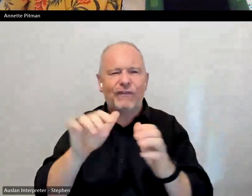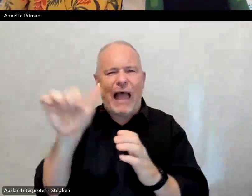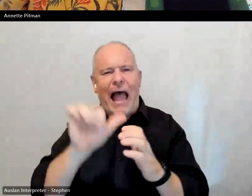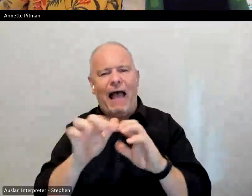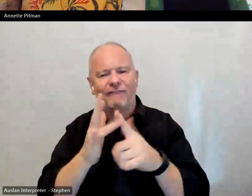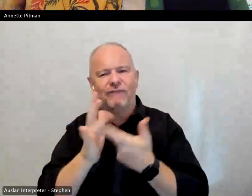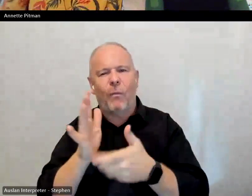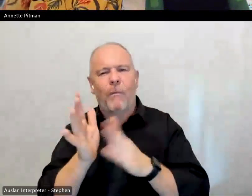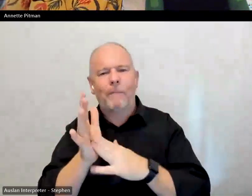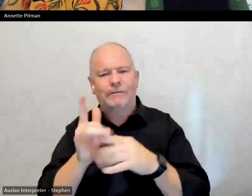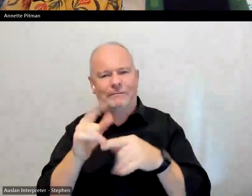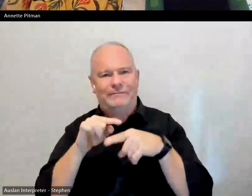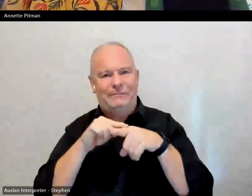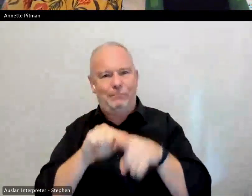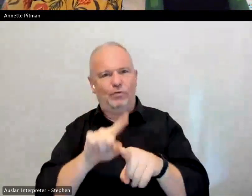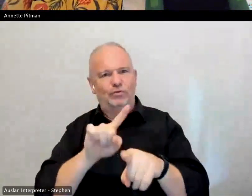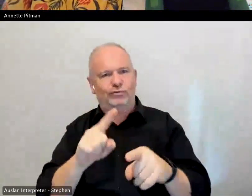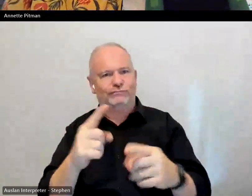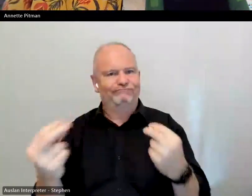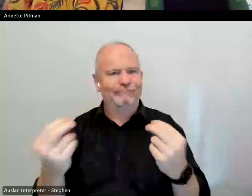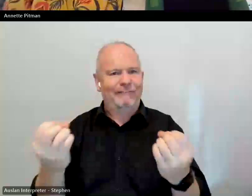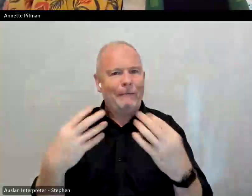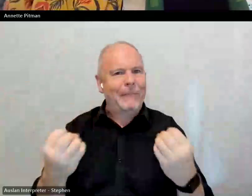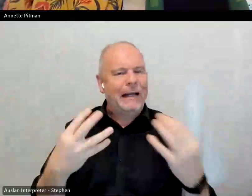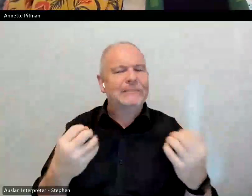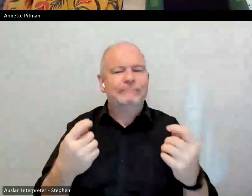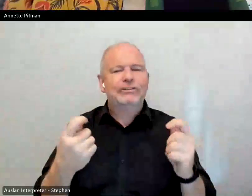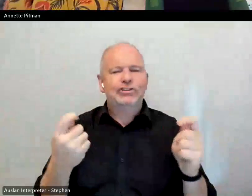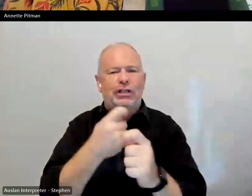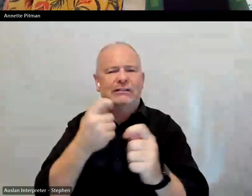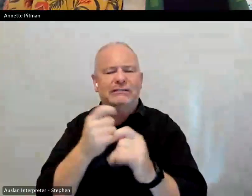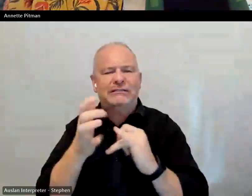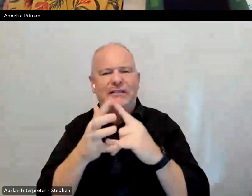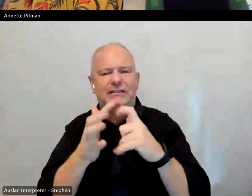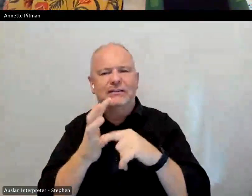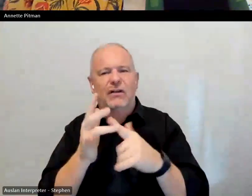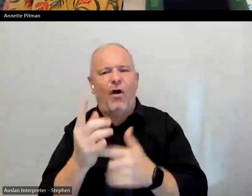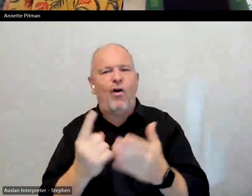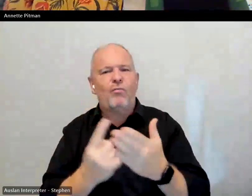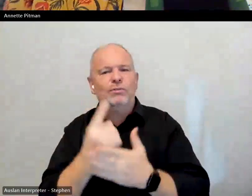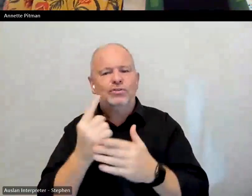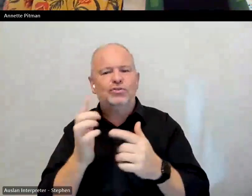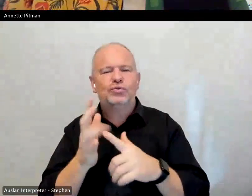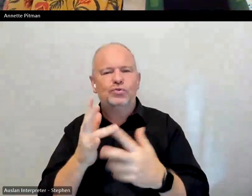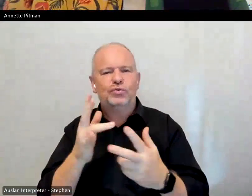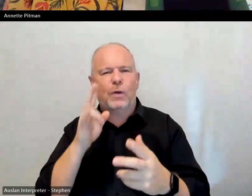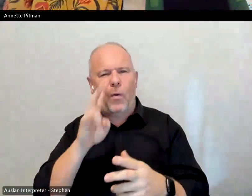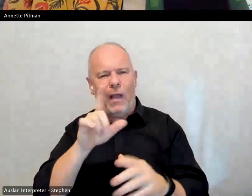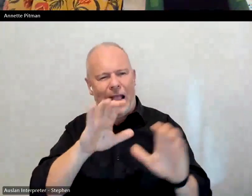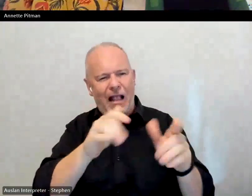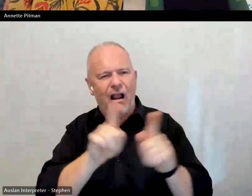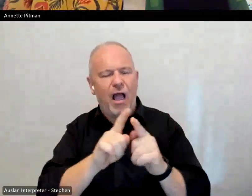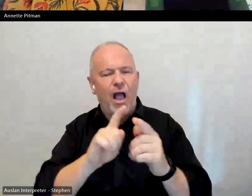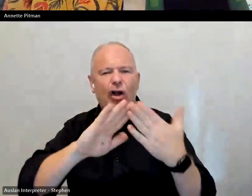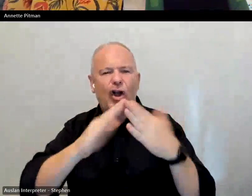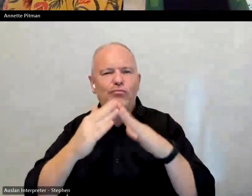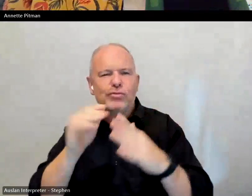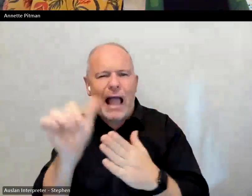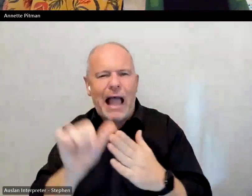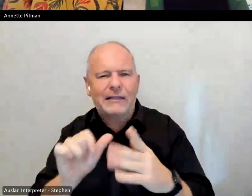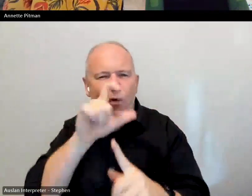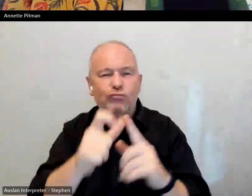again in response to the changing sector. So looking at an opportunity to look at categories such as community arts and cultural